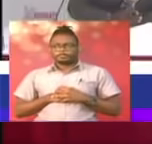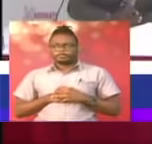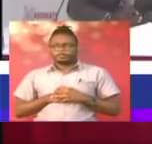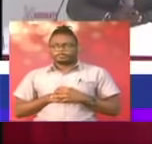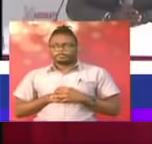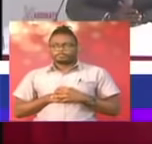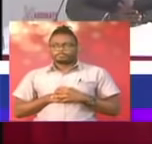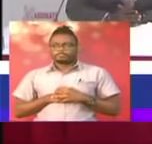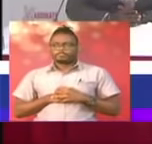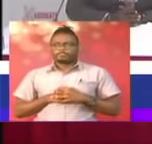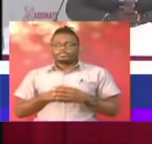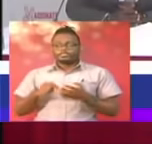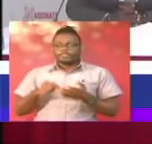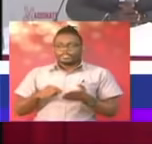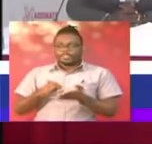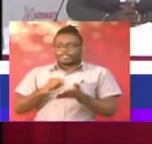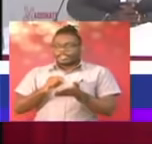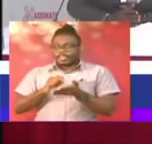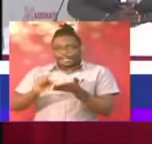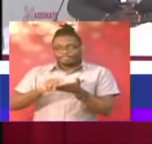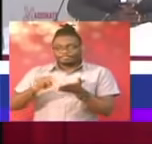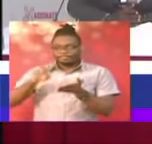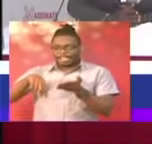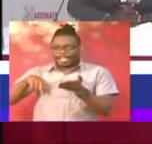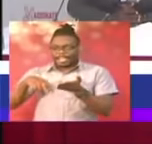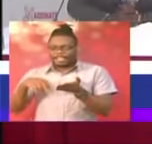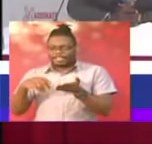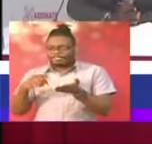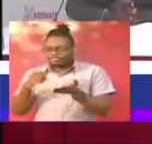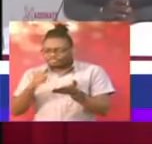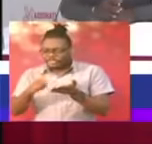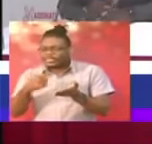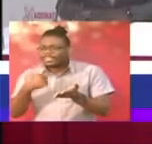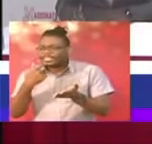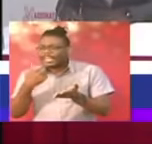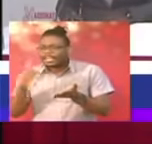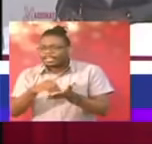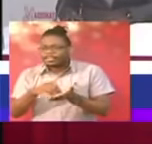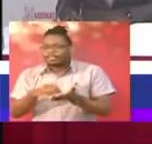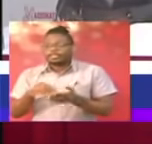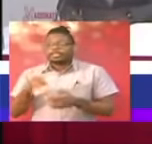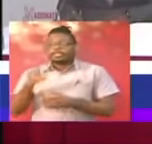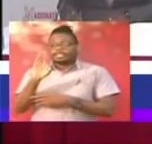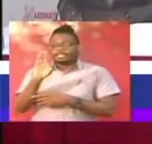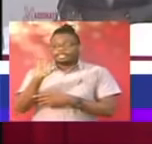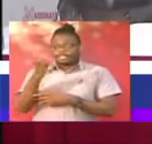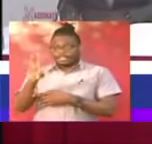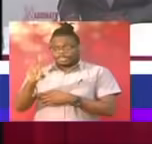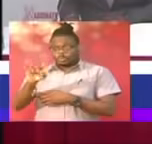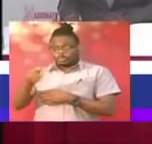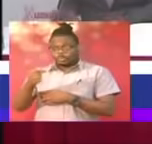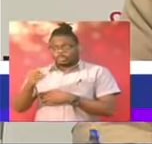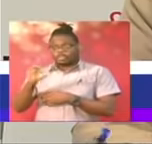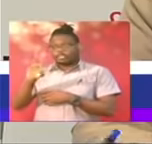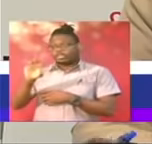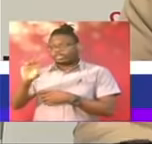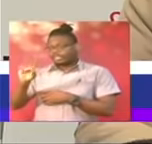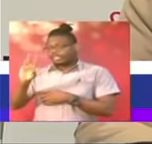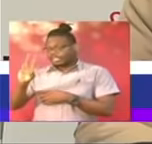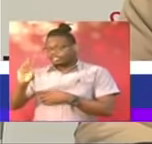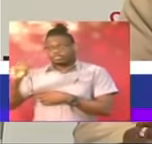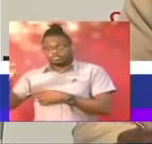Yes. Say again? 63,600. Okay, 63,600 additional doses of the